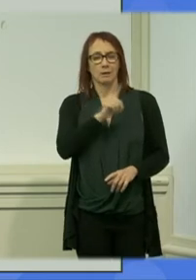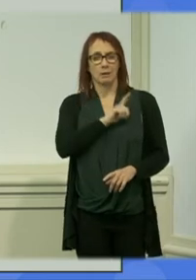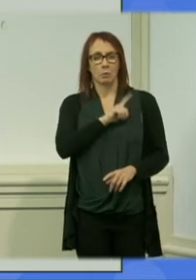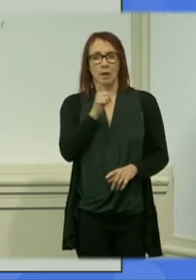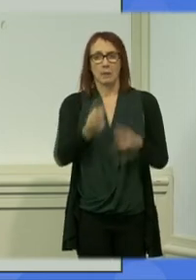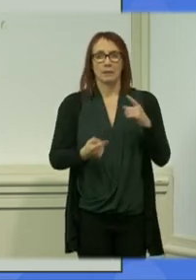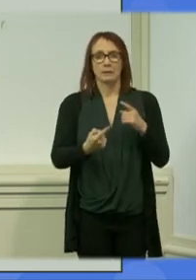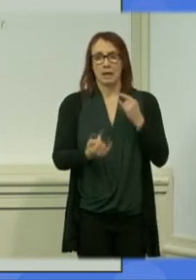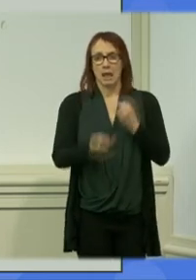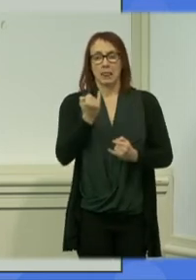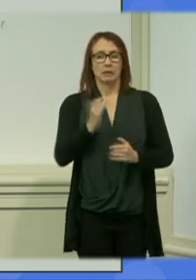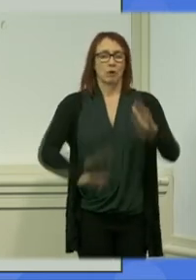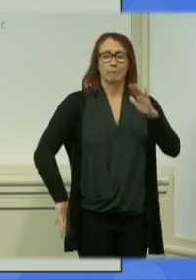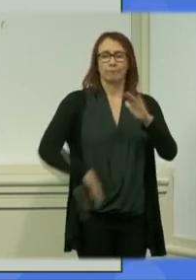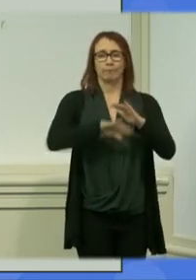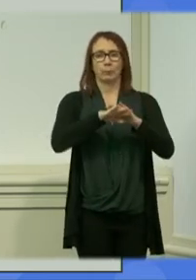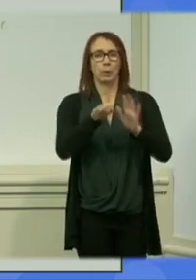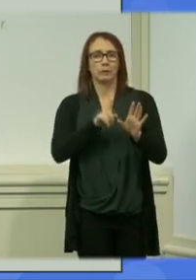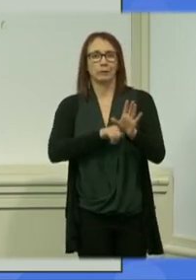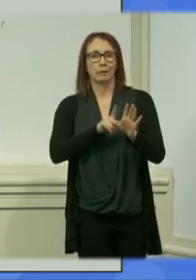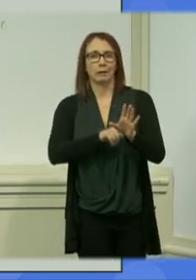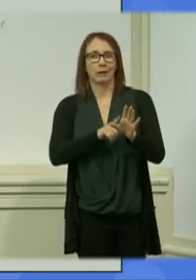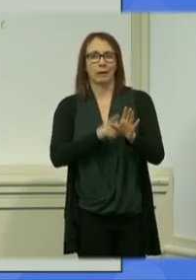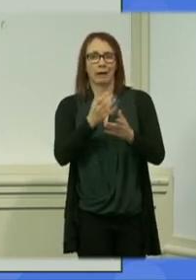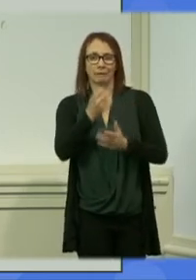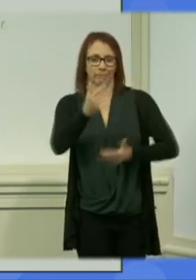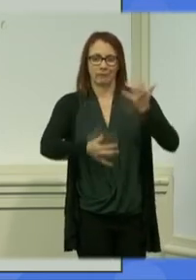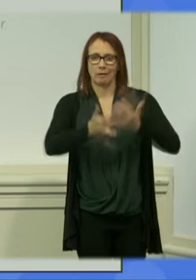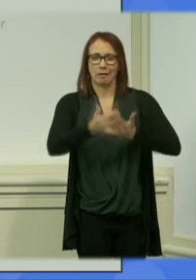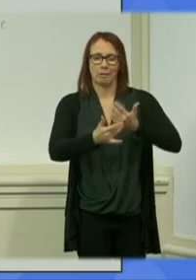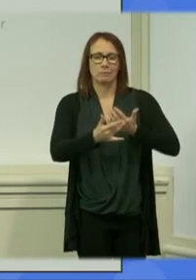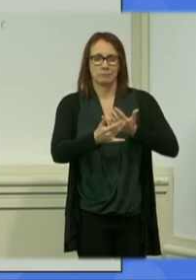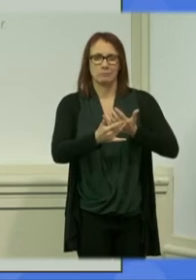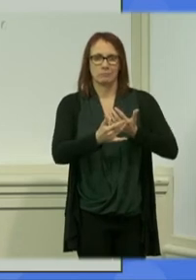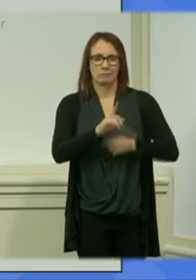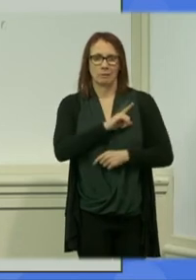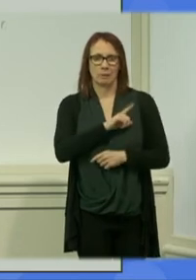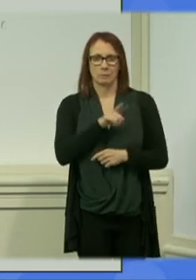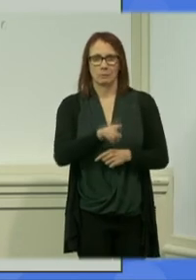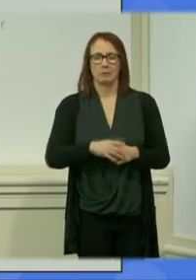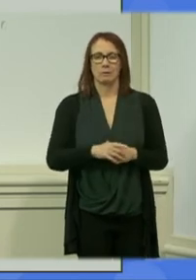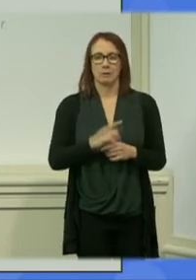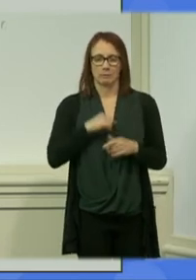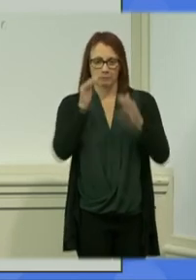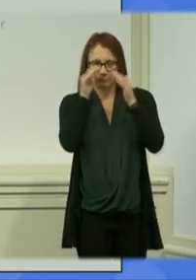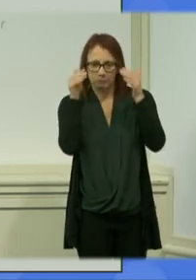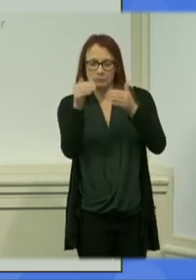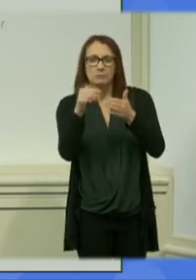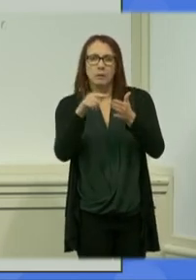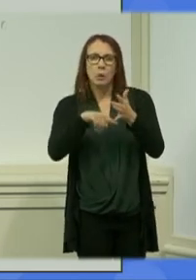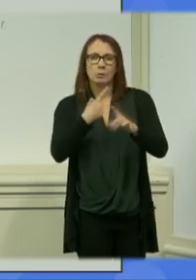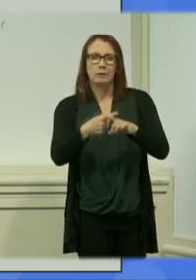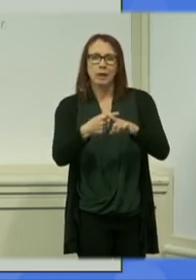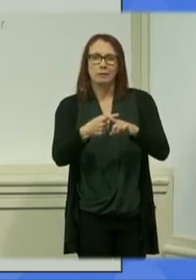the last full outturn we've got. That's the last kind of absolute set of figures. And as I say, I've homed in on the taxes